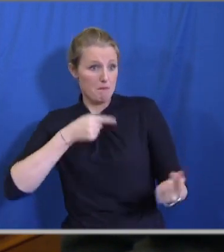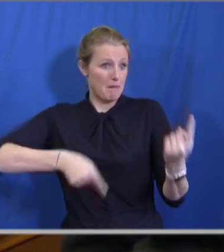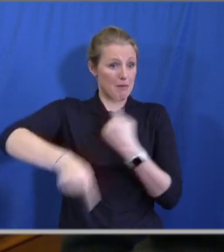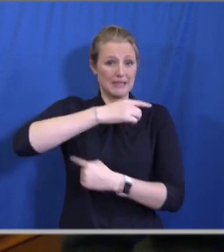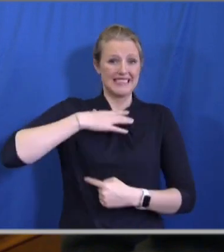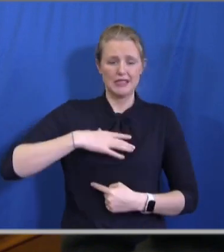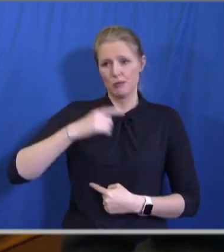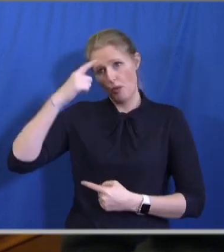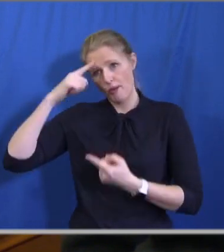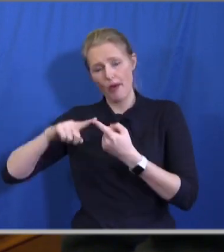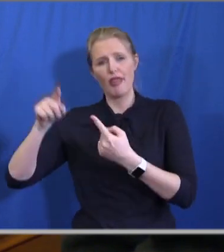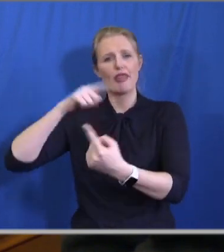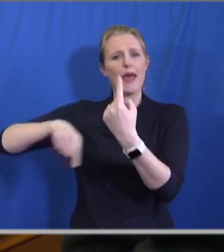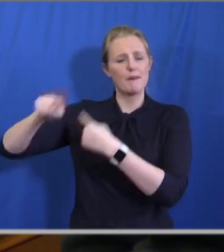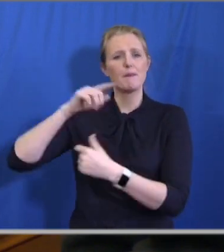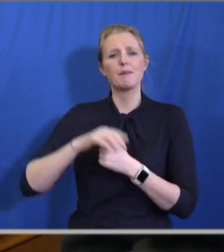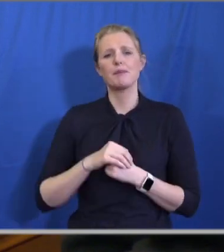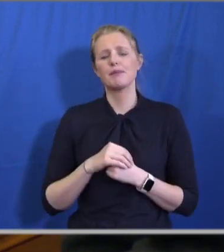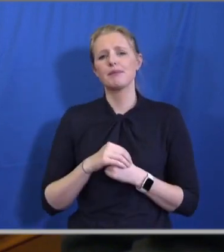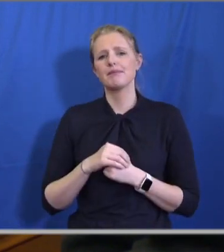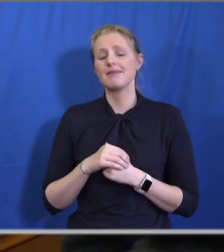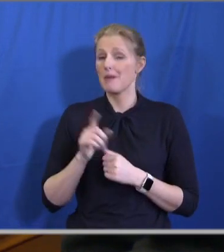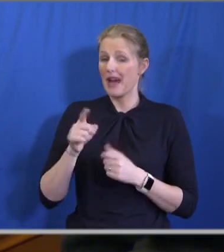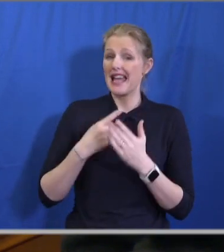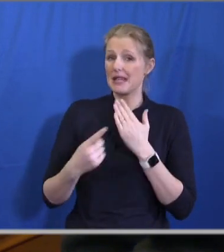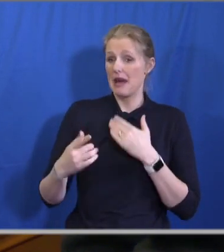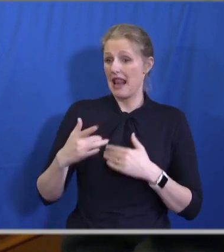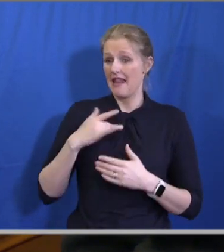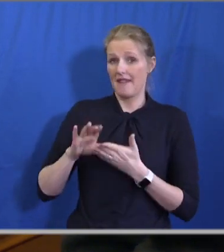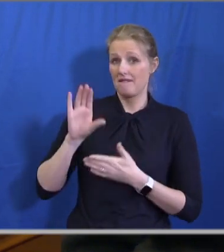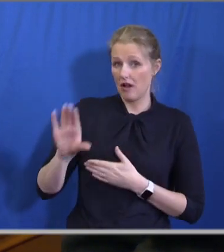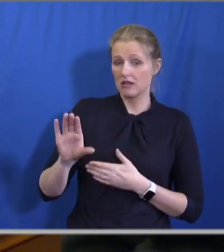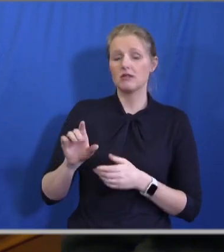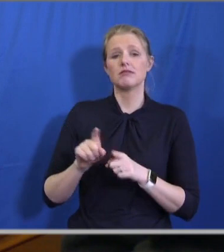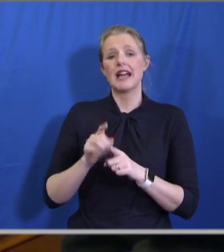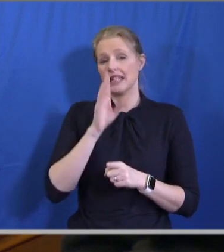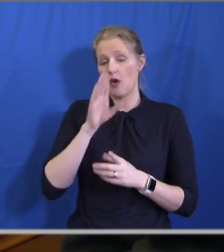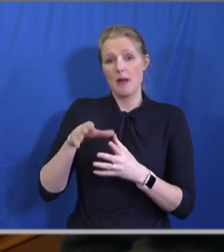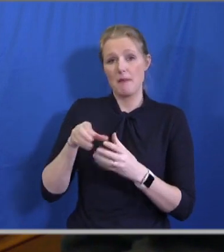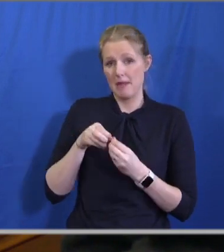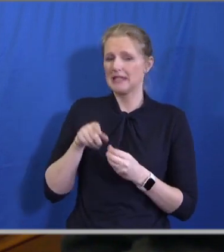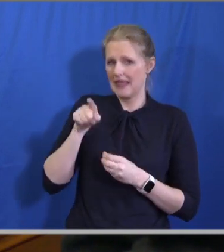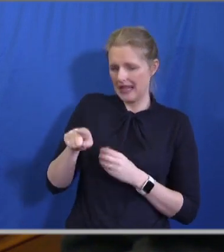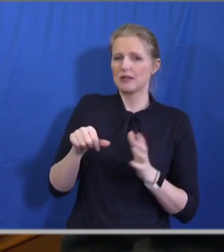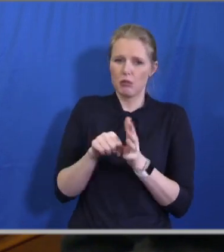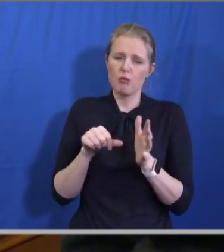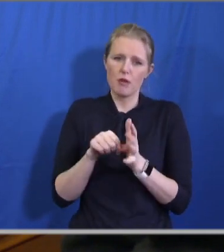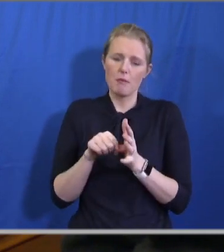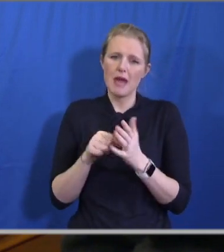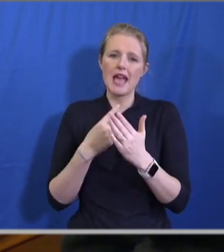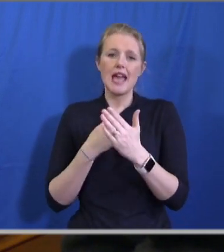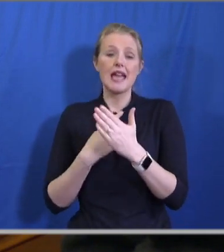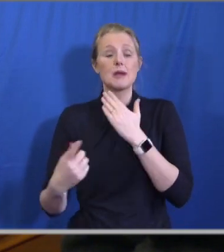why I'm concerned about the ILF and indeed direct payments, but the ILF in particular, because the Independent Living Fund has